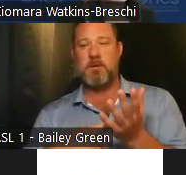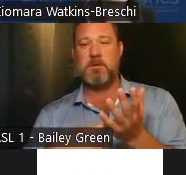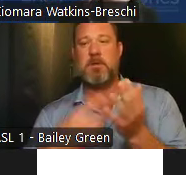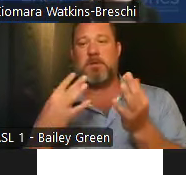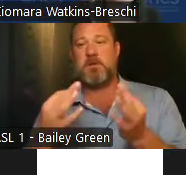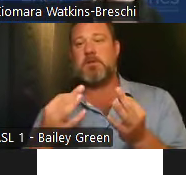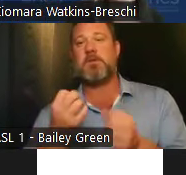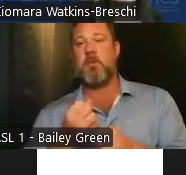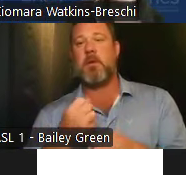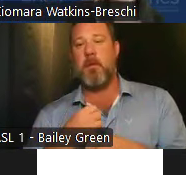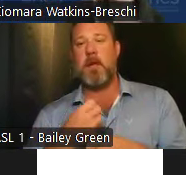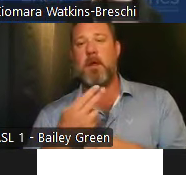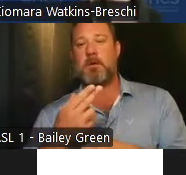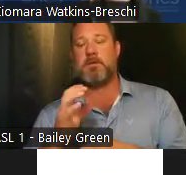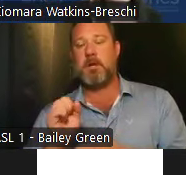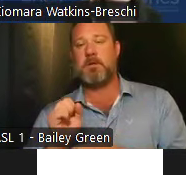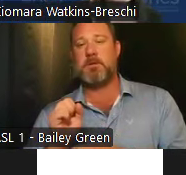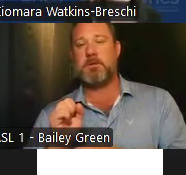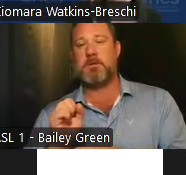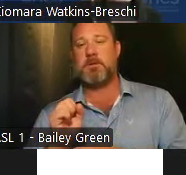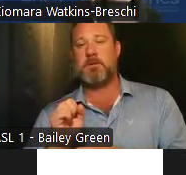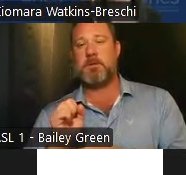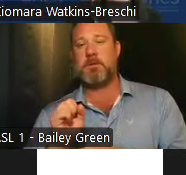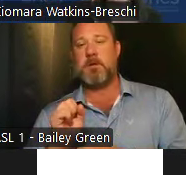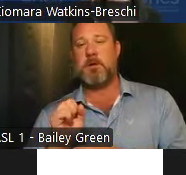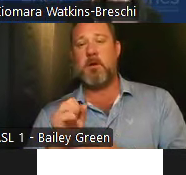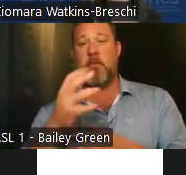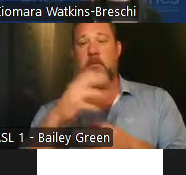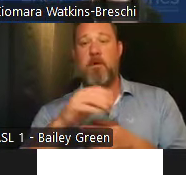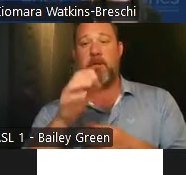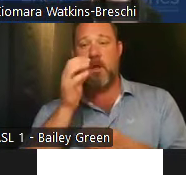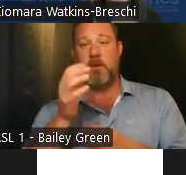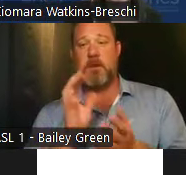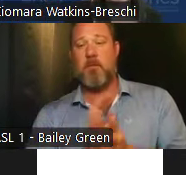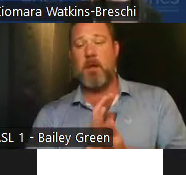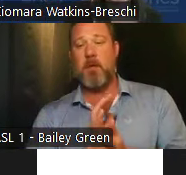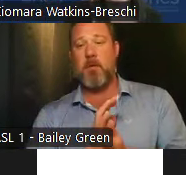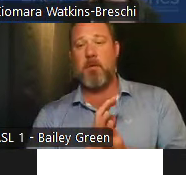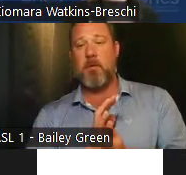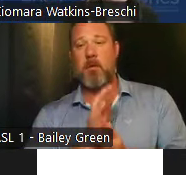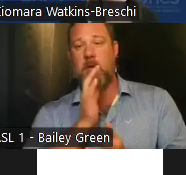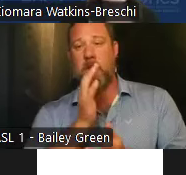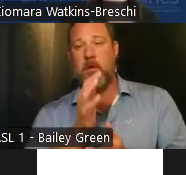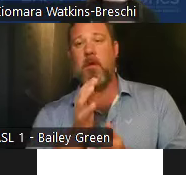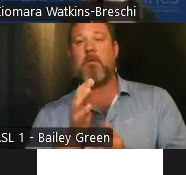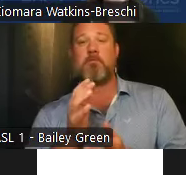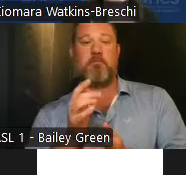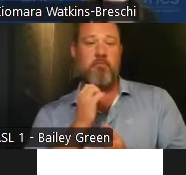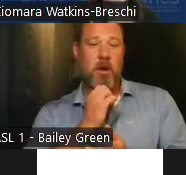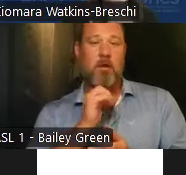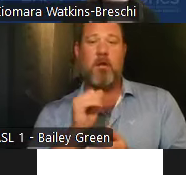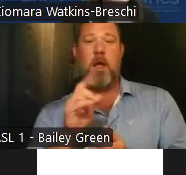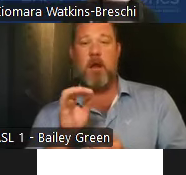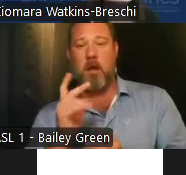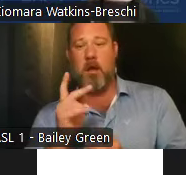decisions that are being made at the HCS. As part of this concept paper, we will be convening regular and ad hoc internal